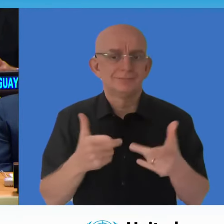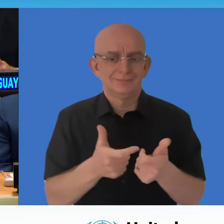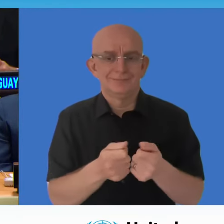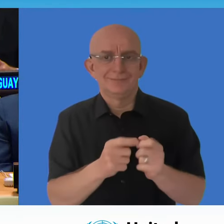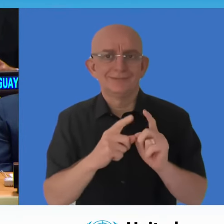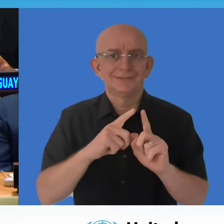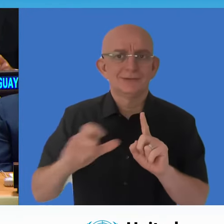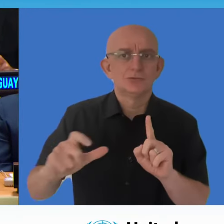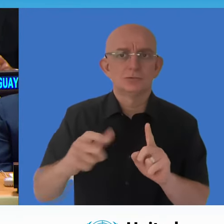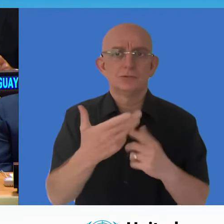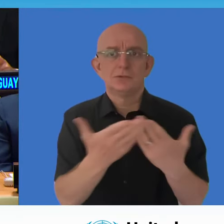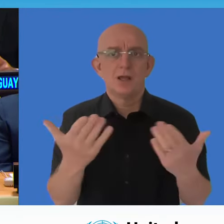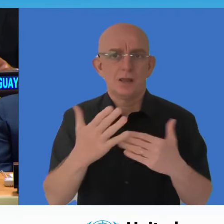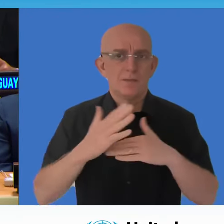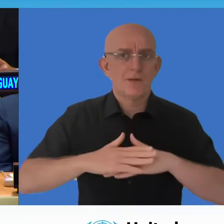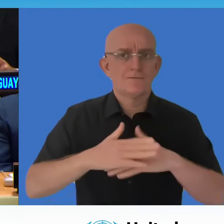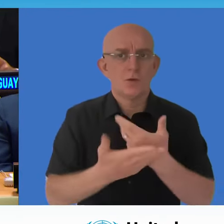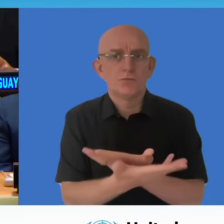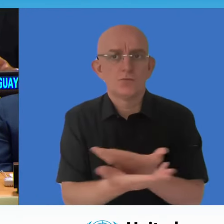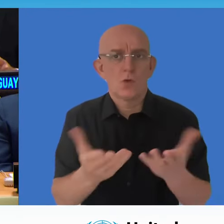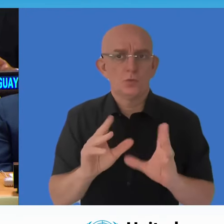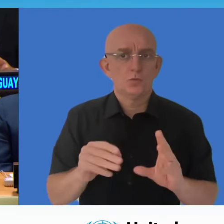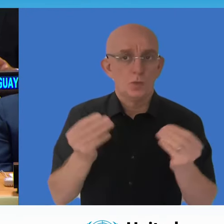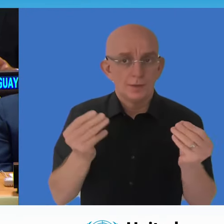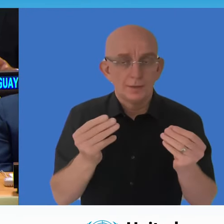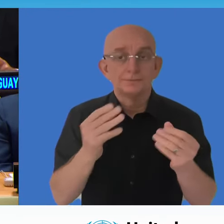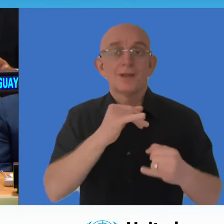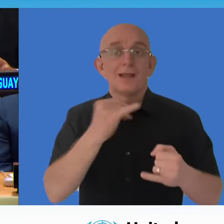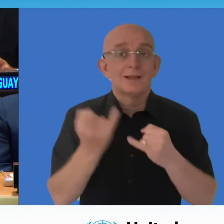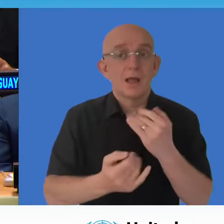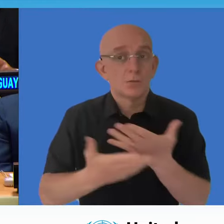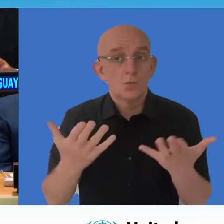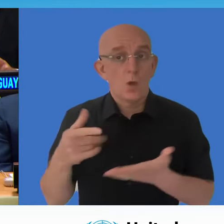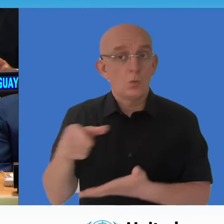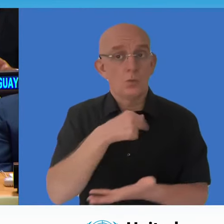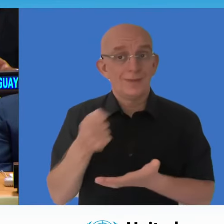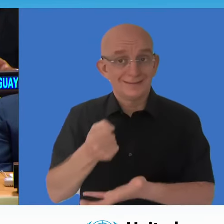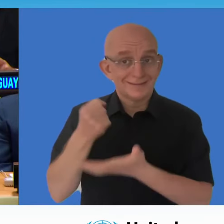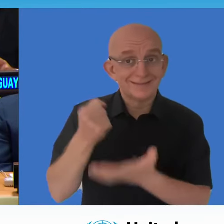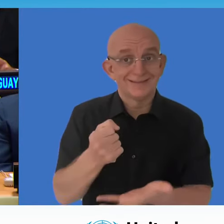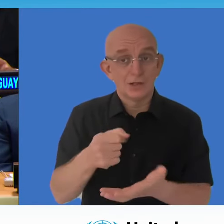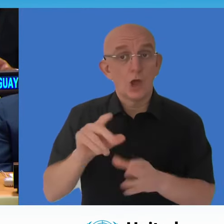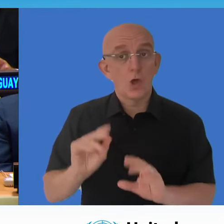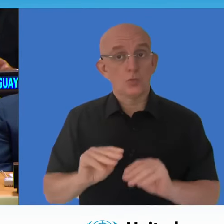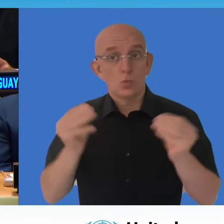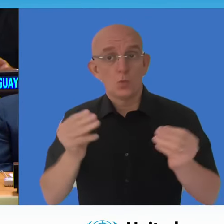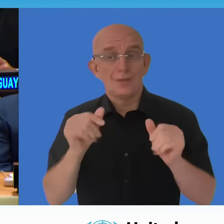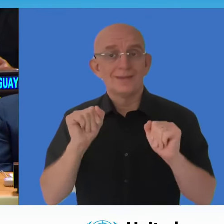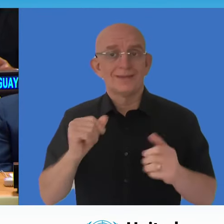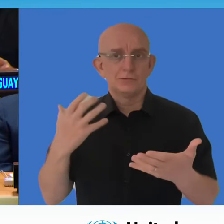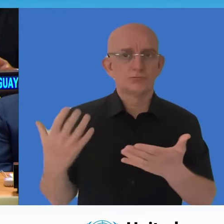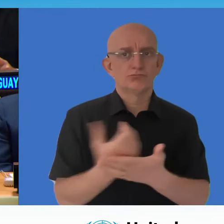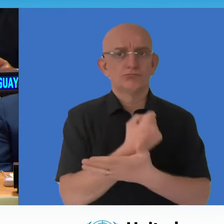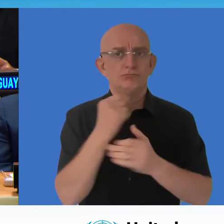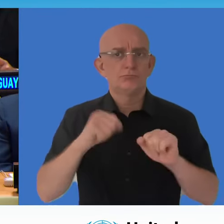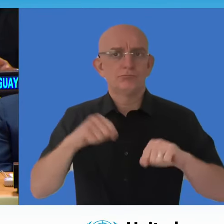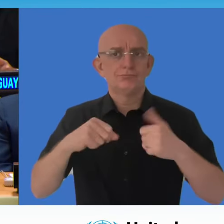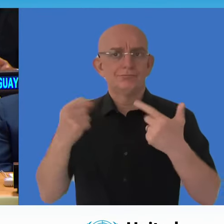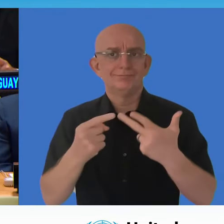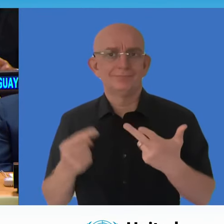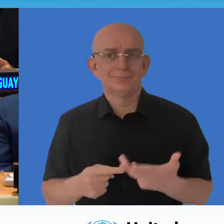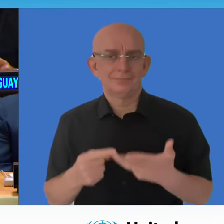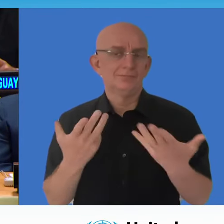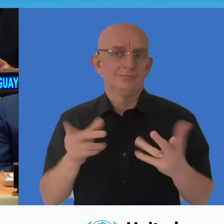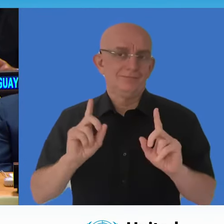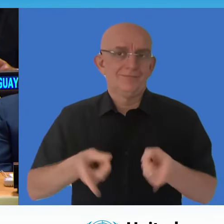to harness their full potential, which is absolutely necessary. Madam Chair, we are proud that Nepal has the youngest